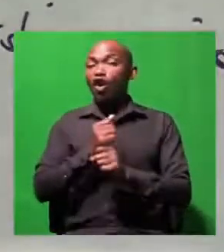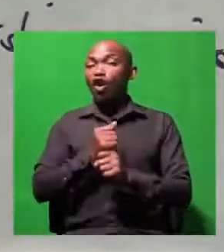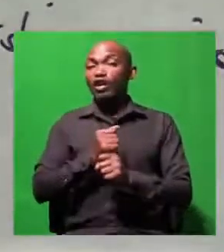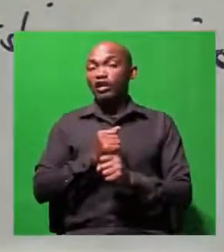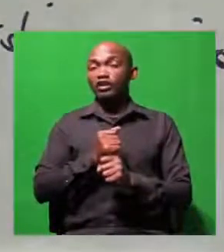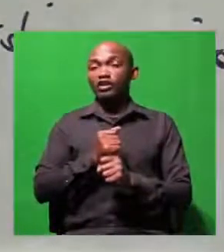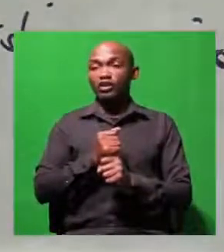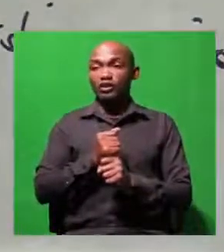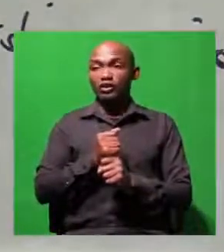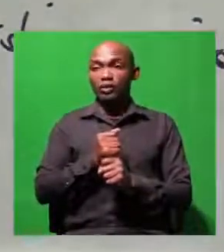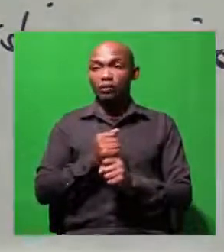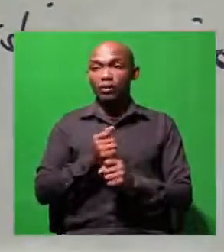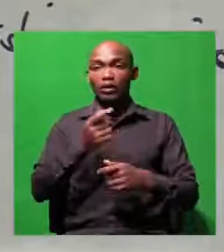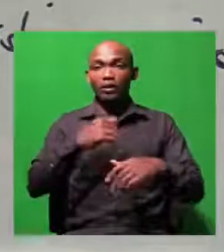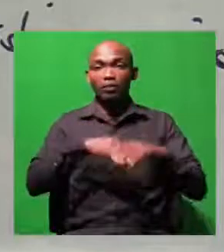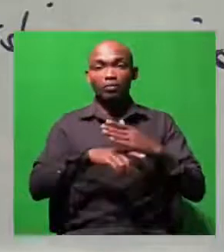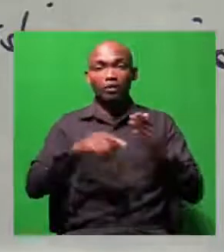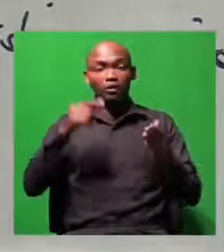major means of